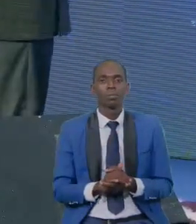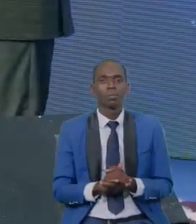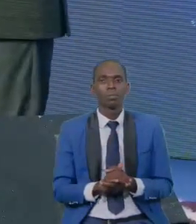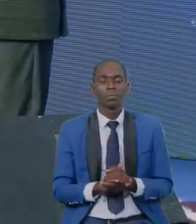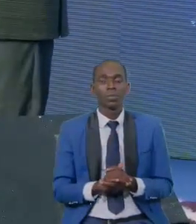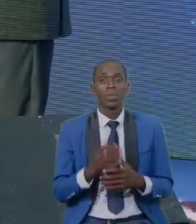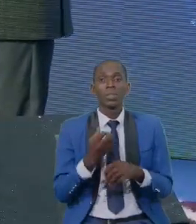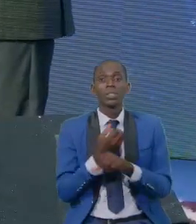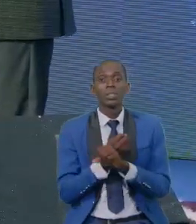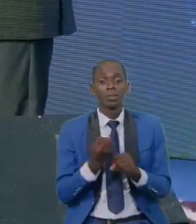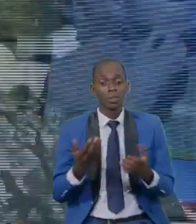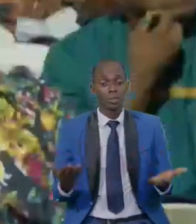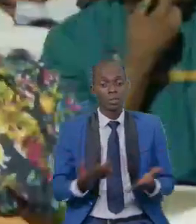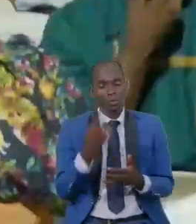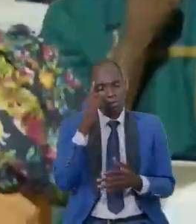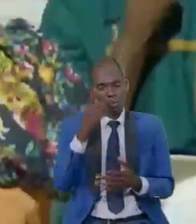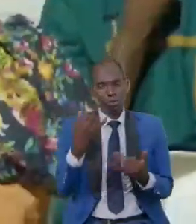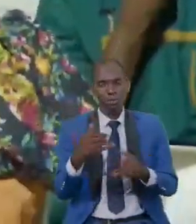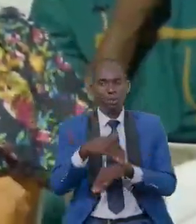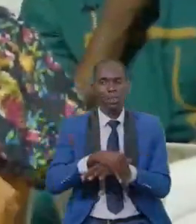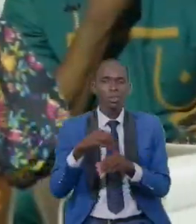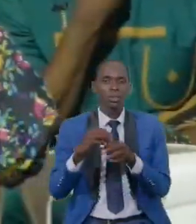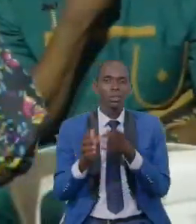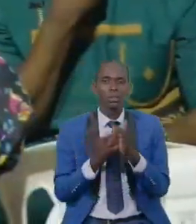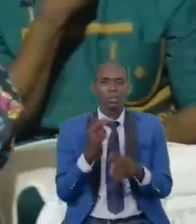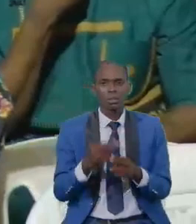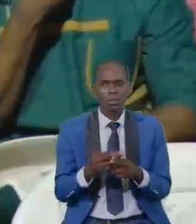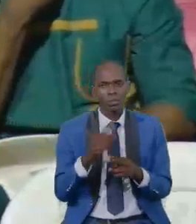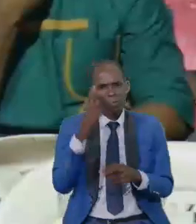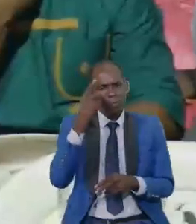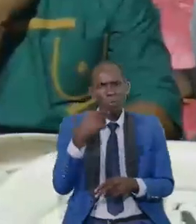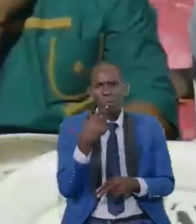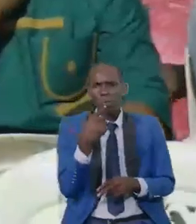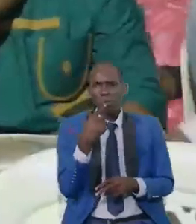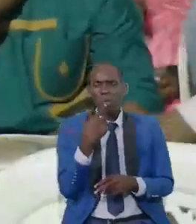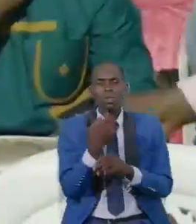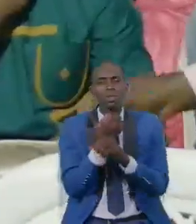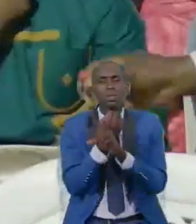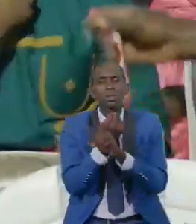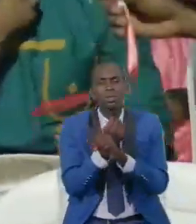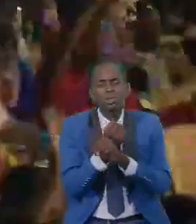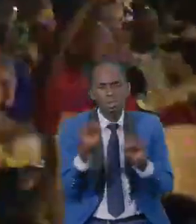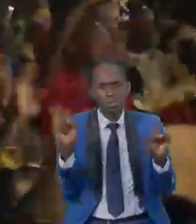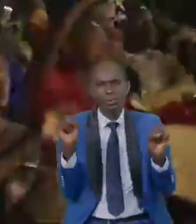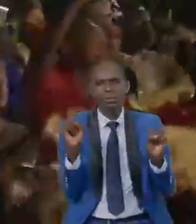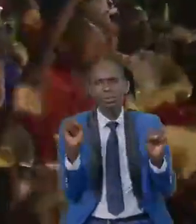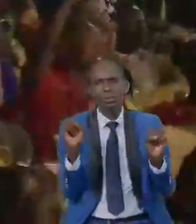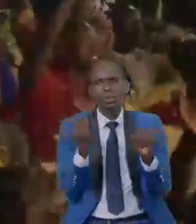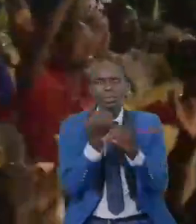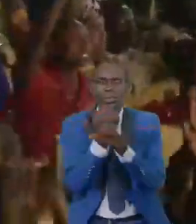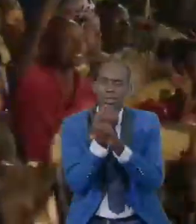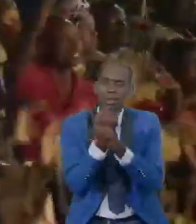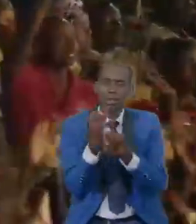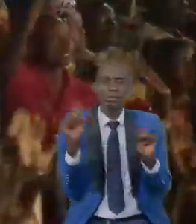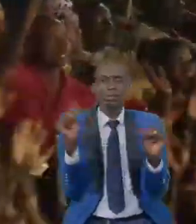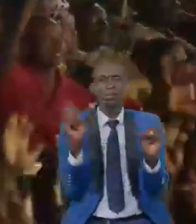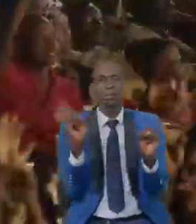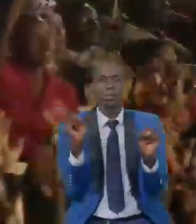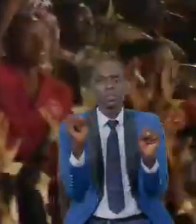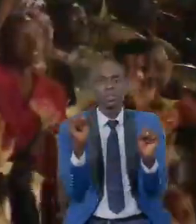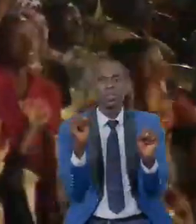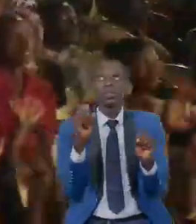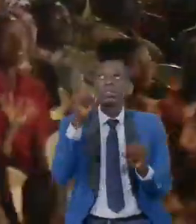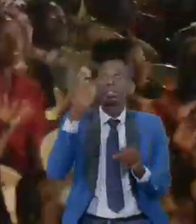Salvation here tonight. Where are you? Salvation. Salvation. He will save